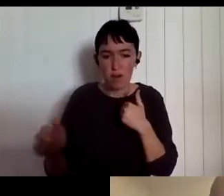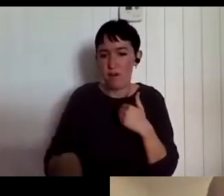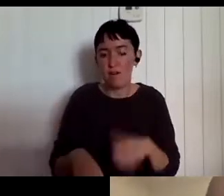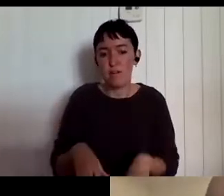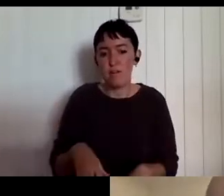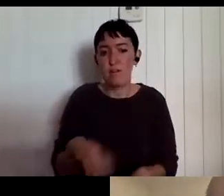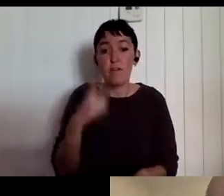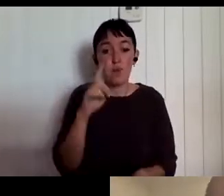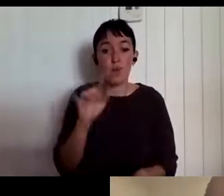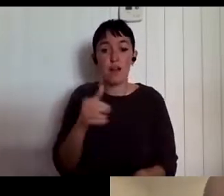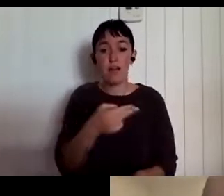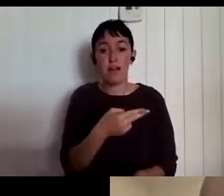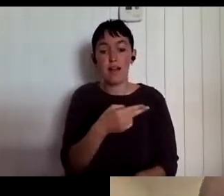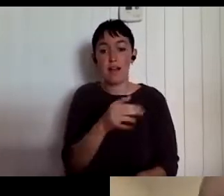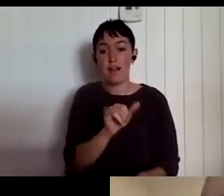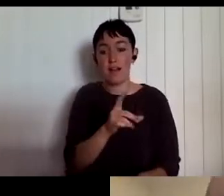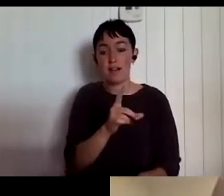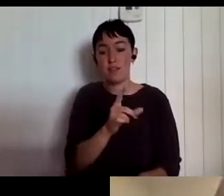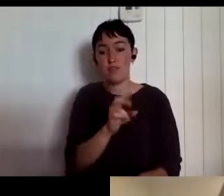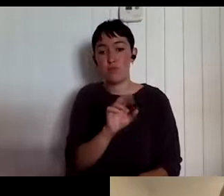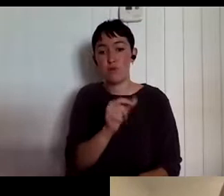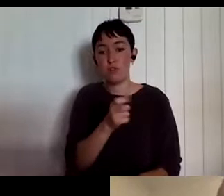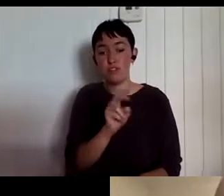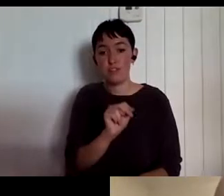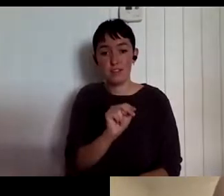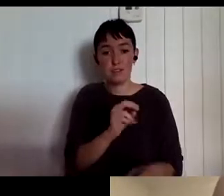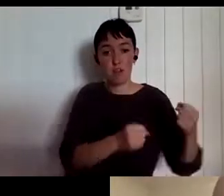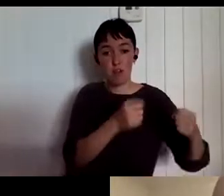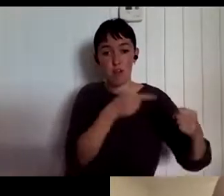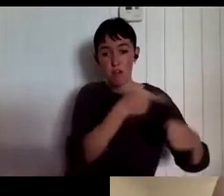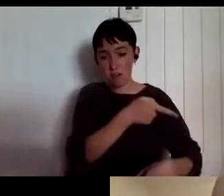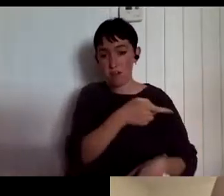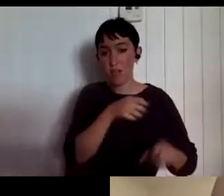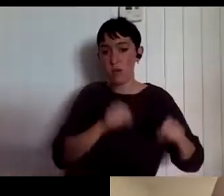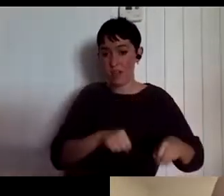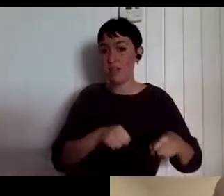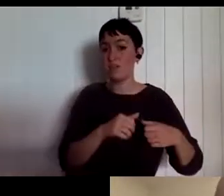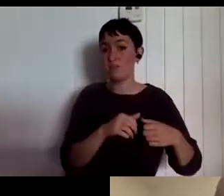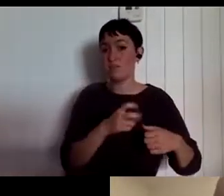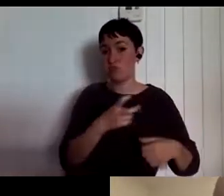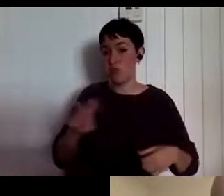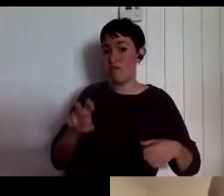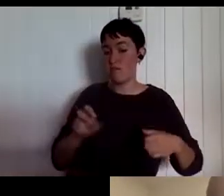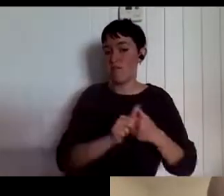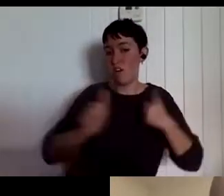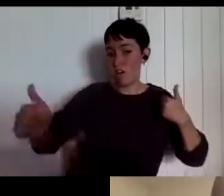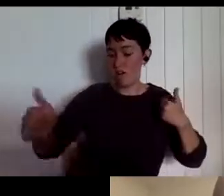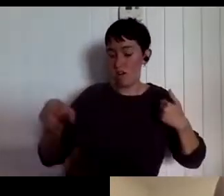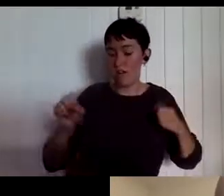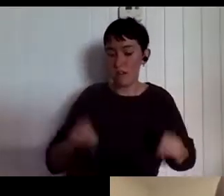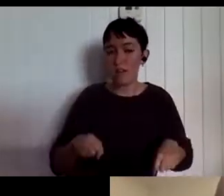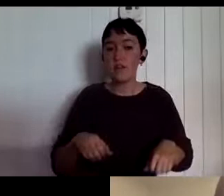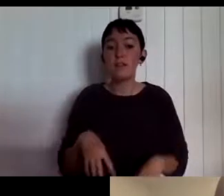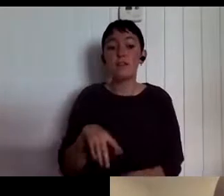hydrogen car, you can get longer ranges. But in term, the technology itself, there is some commercialization. Toyota is